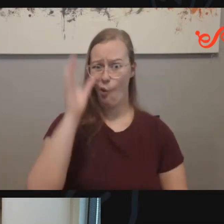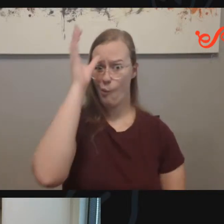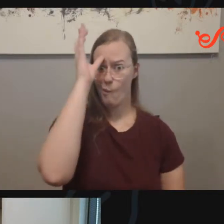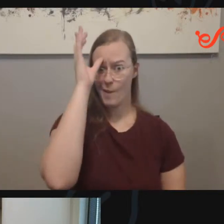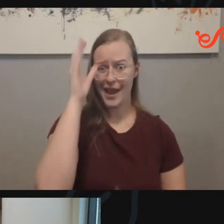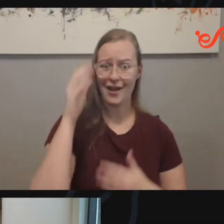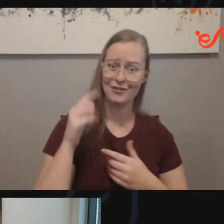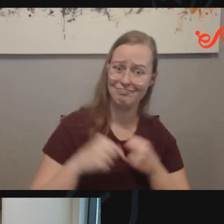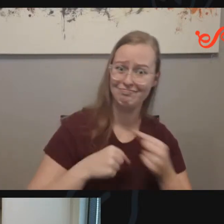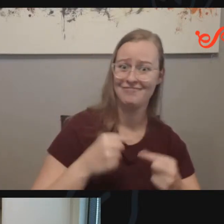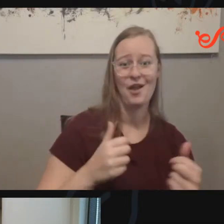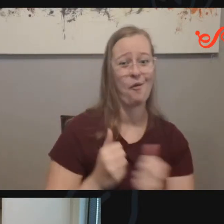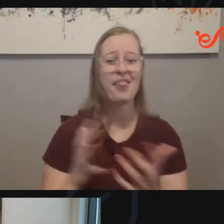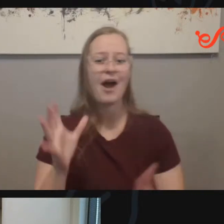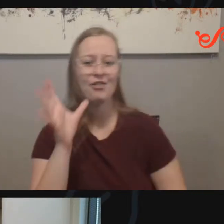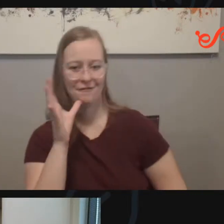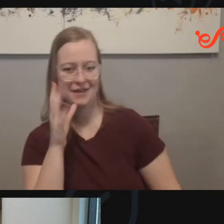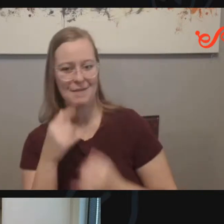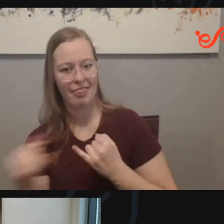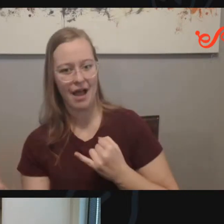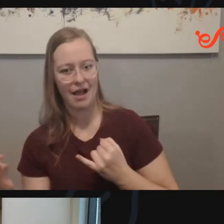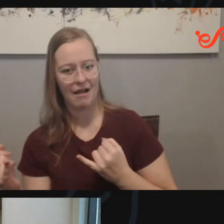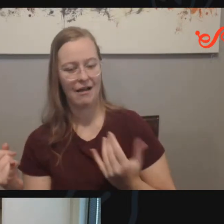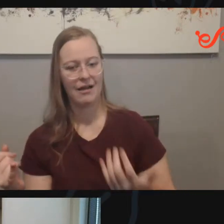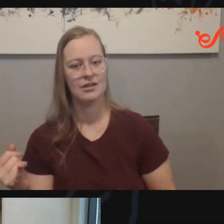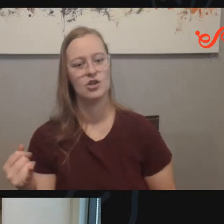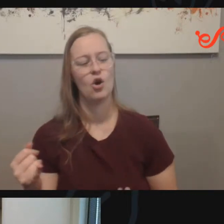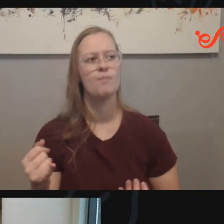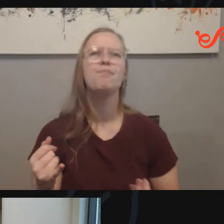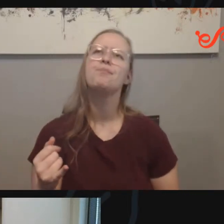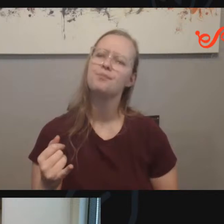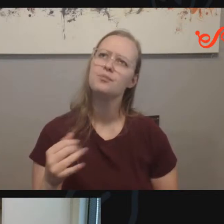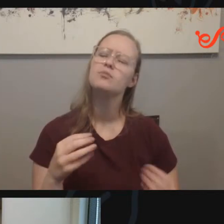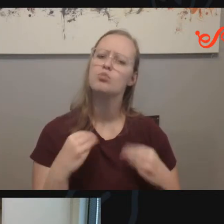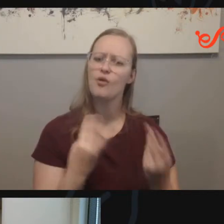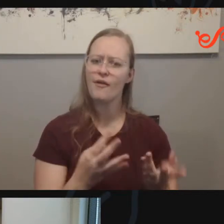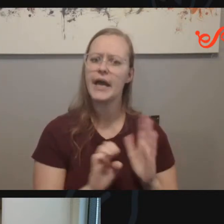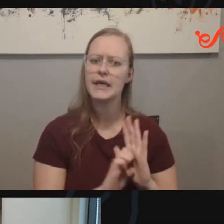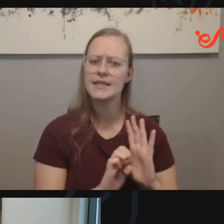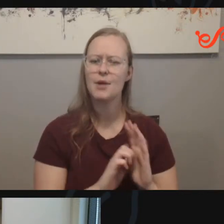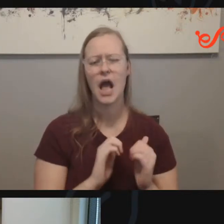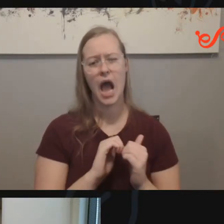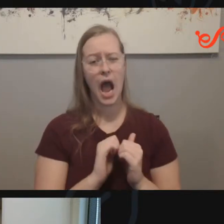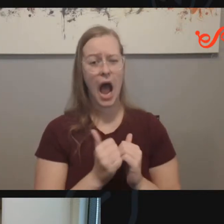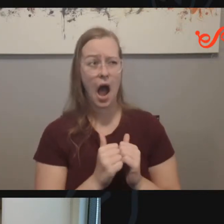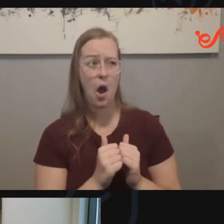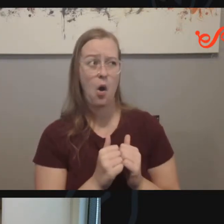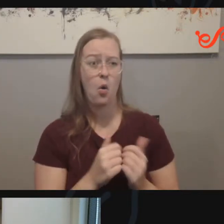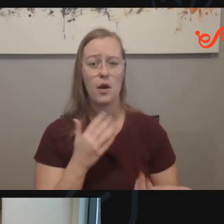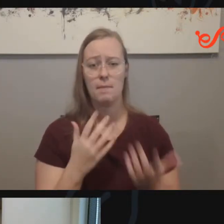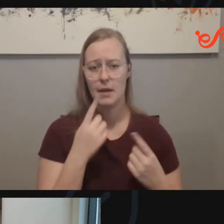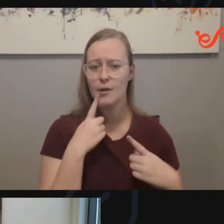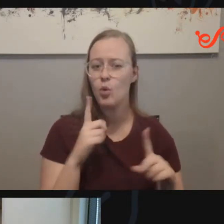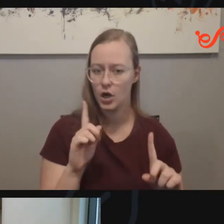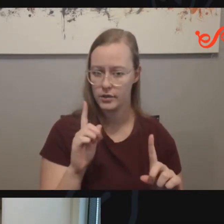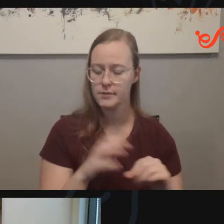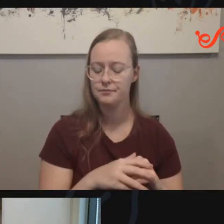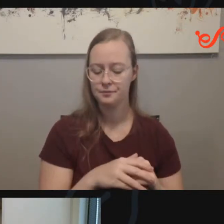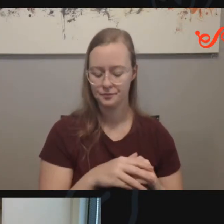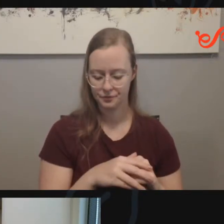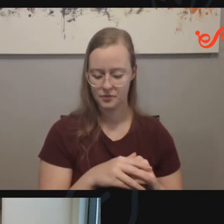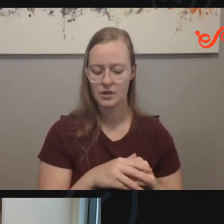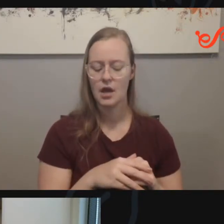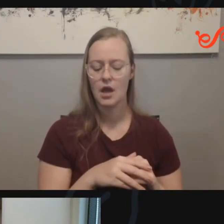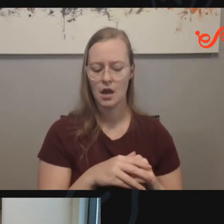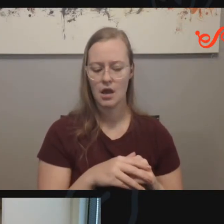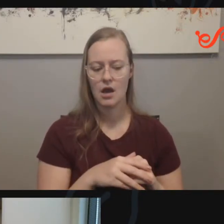without the female line. But to give you an example of how it might work, I